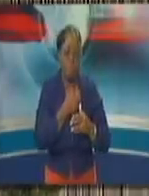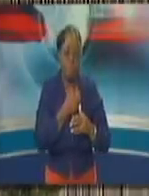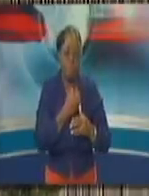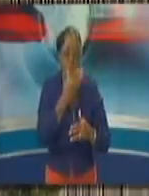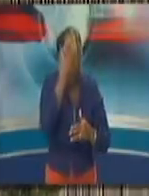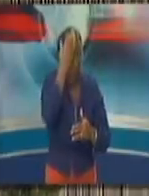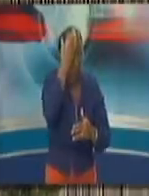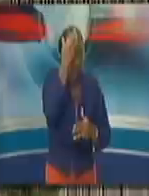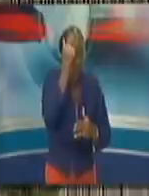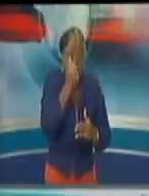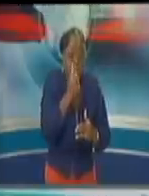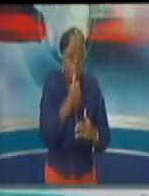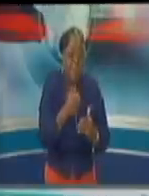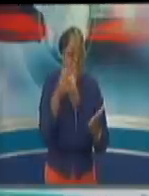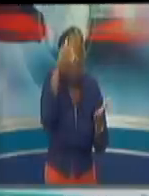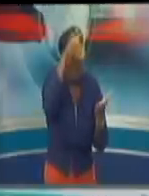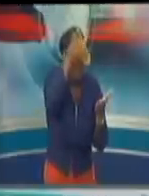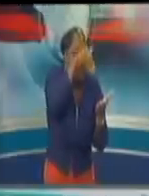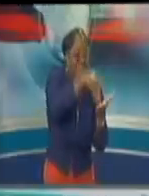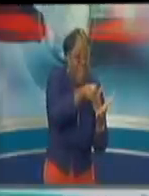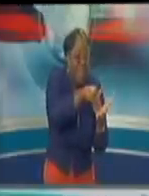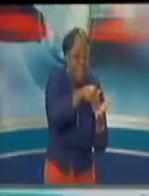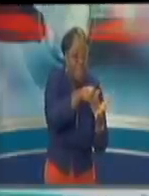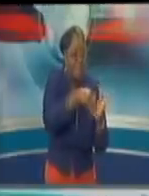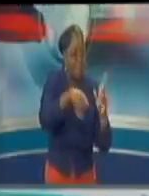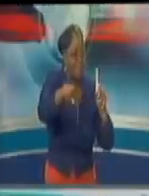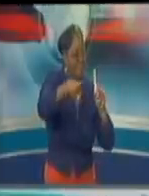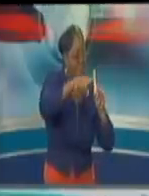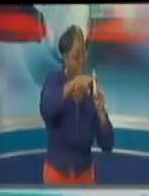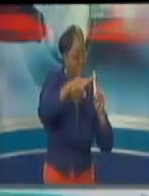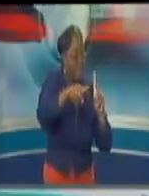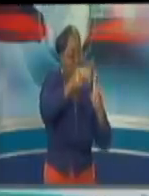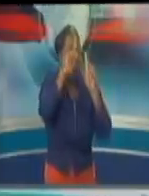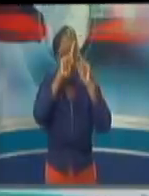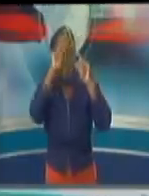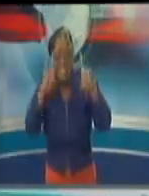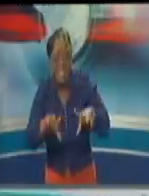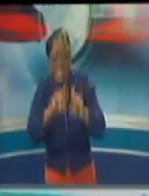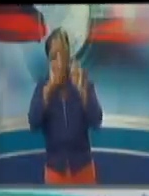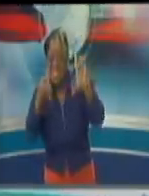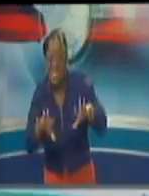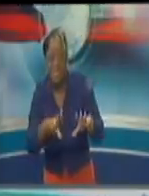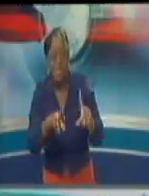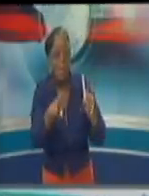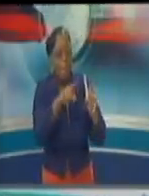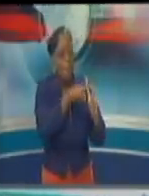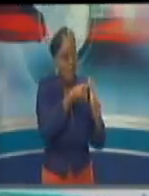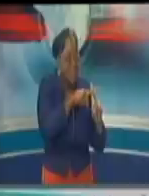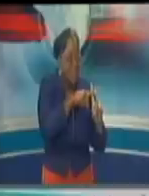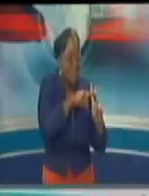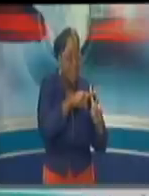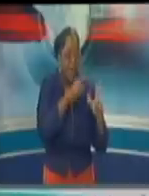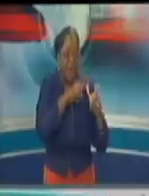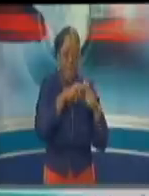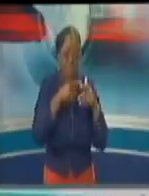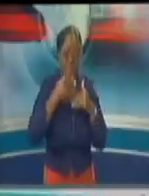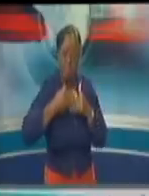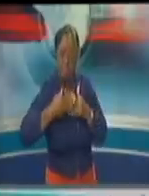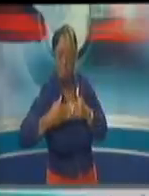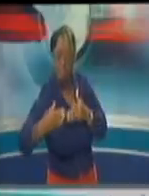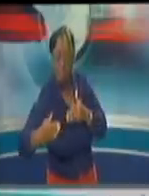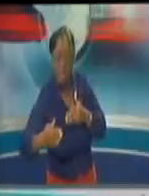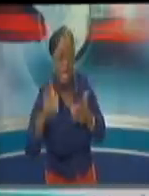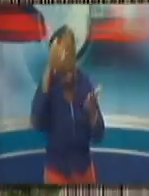keep retesting positive who have had the disease and it has passed, and then after some time they retest